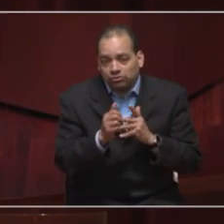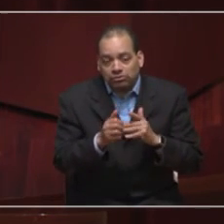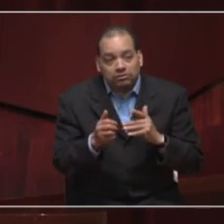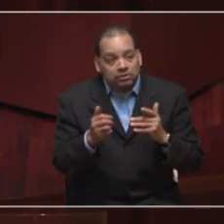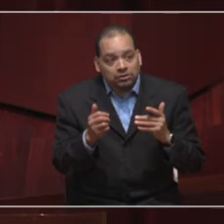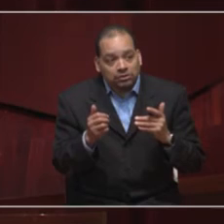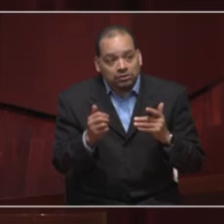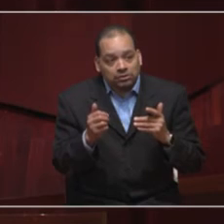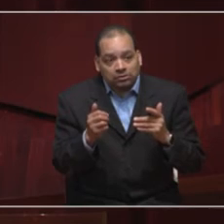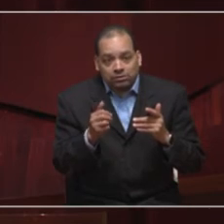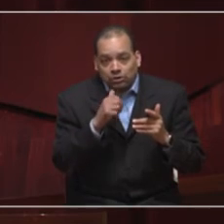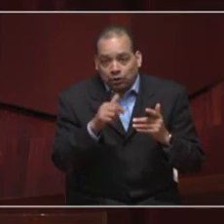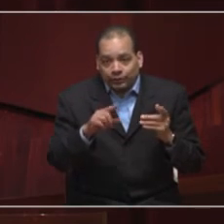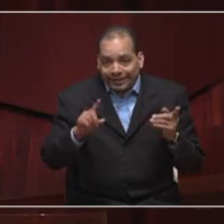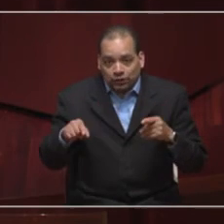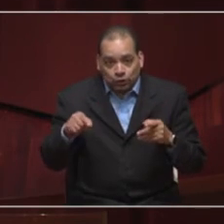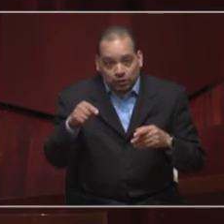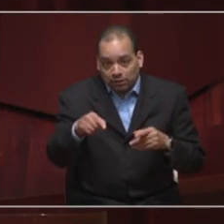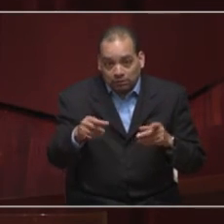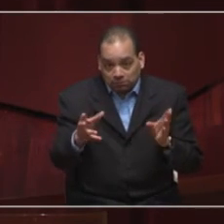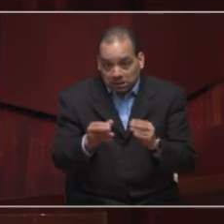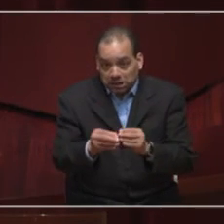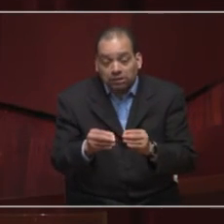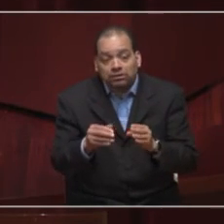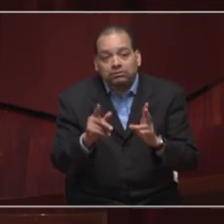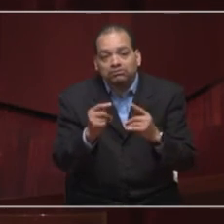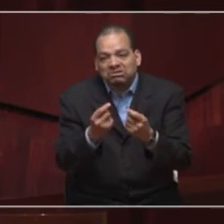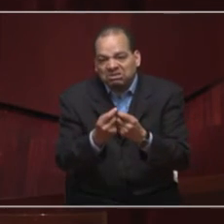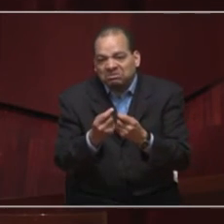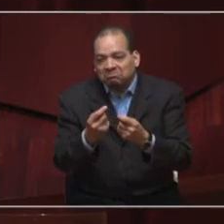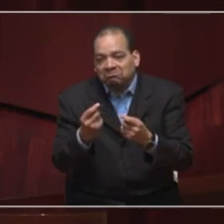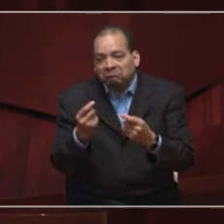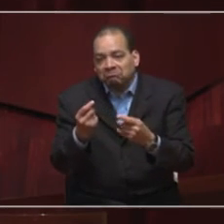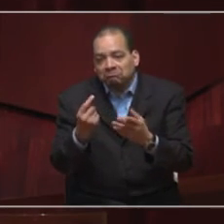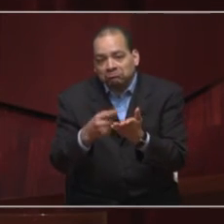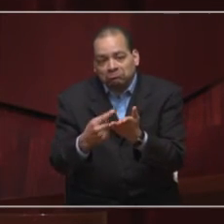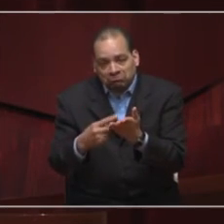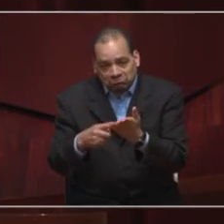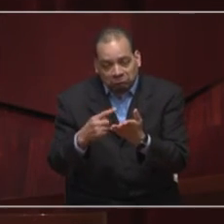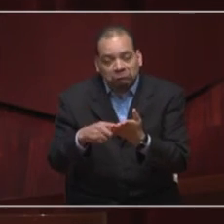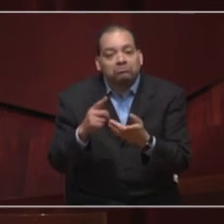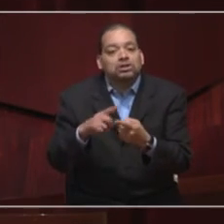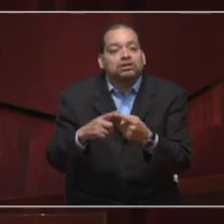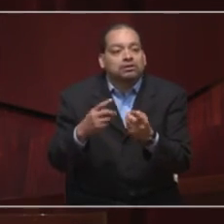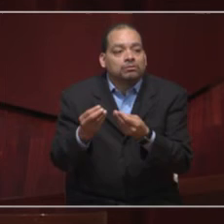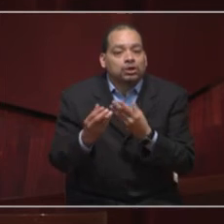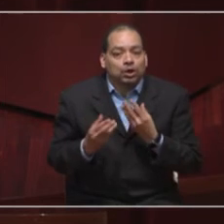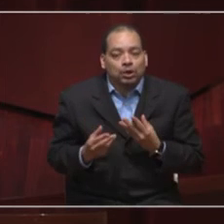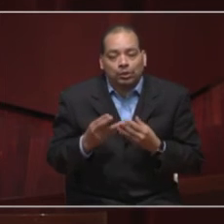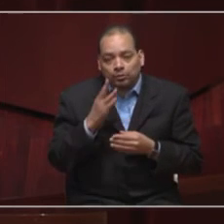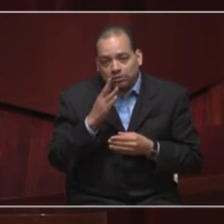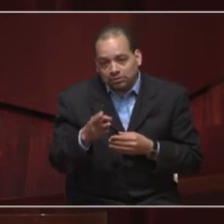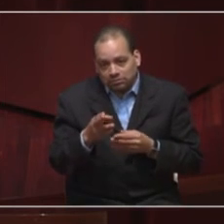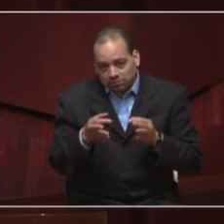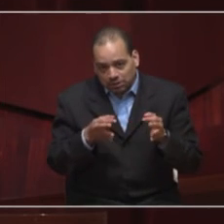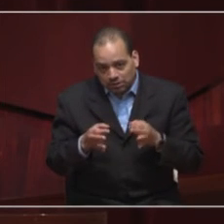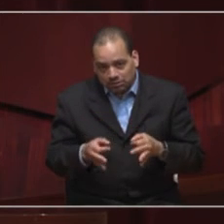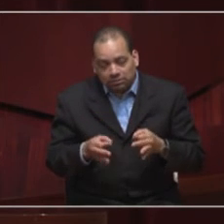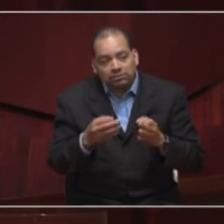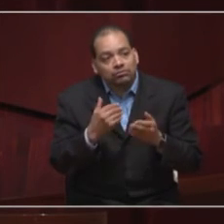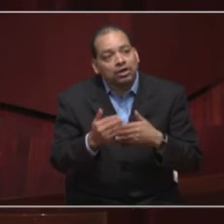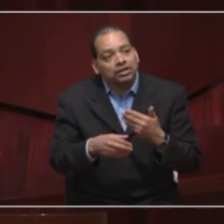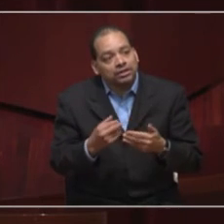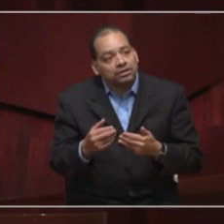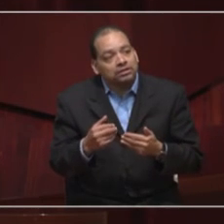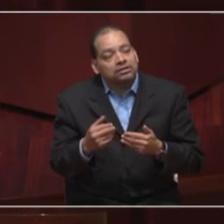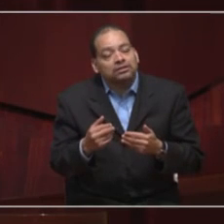me answers at that meeting. You can think about it with your team a little bit and then get back to me. We'll start walking you through the process some more. Ultimately,